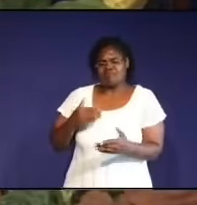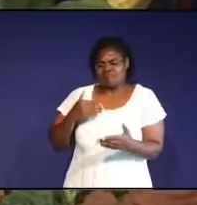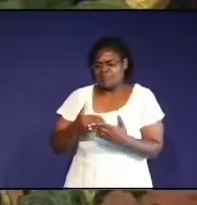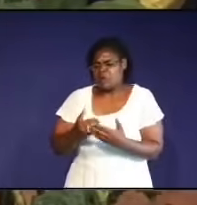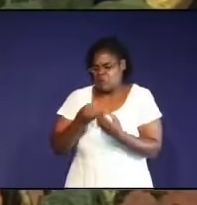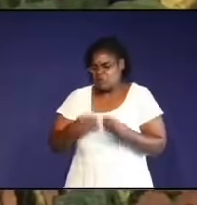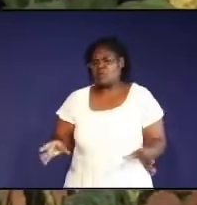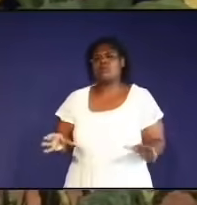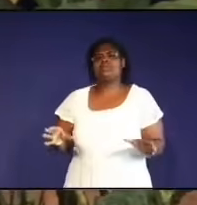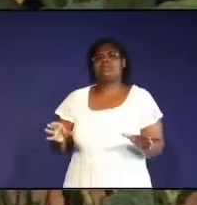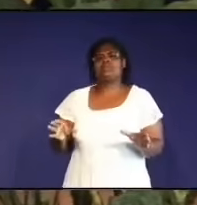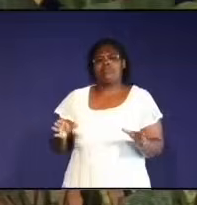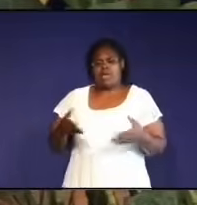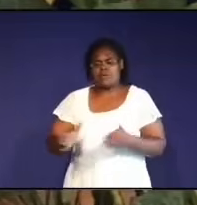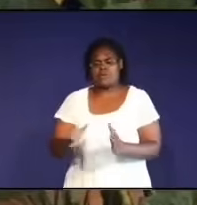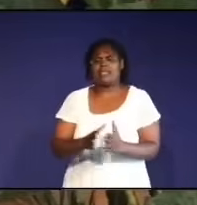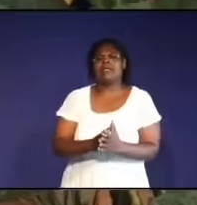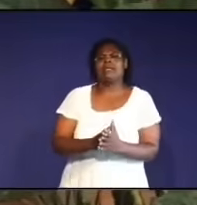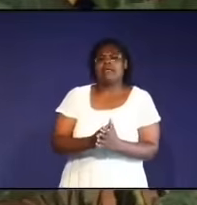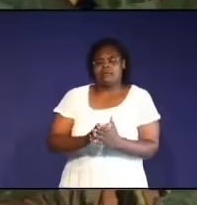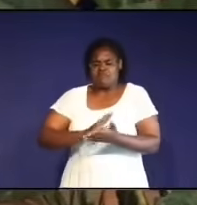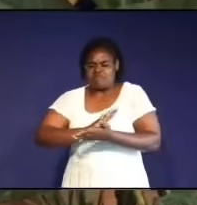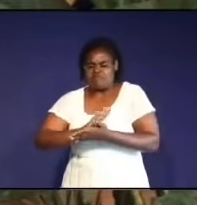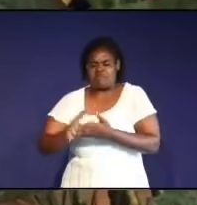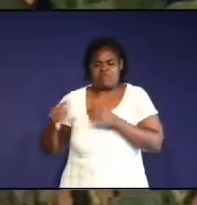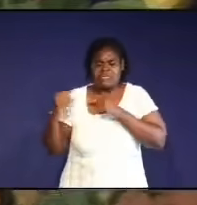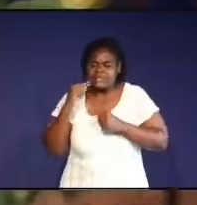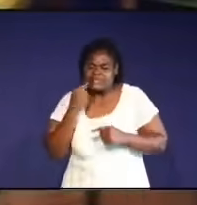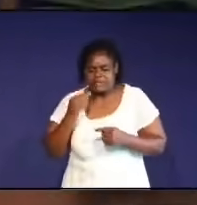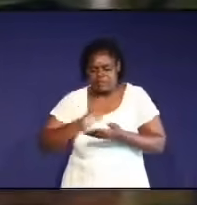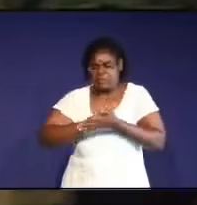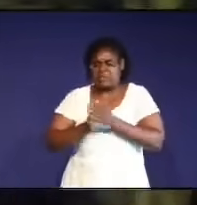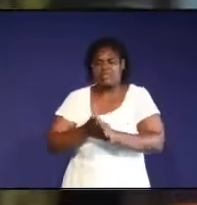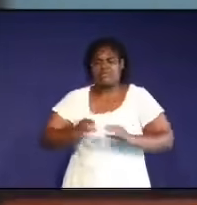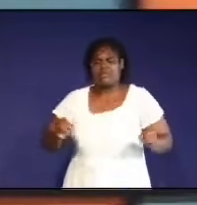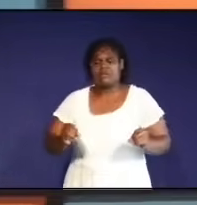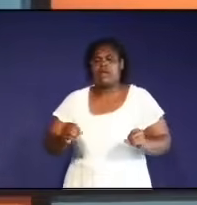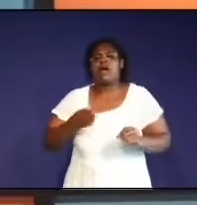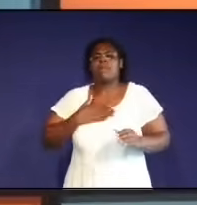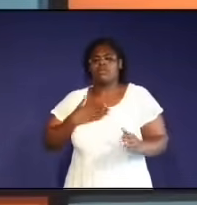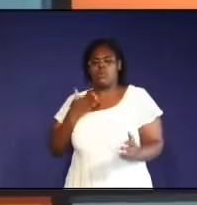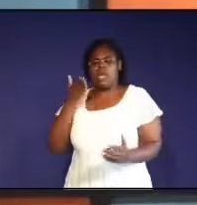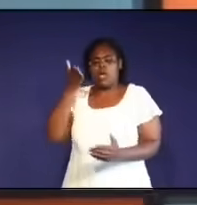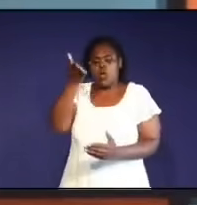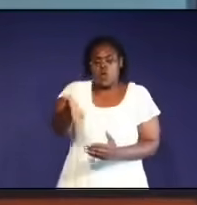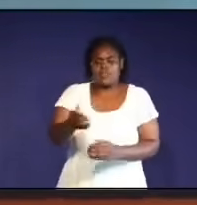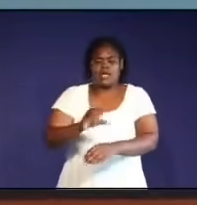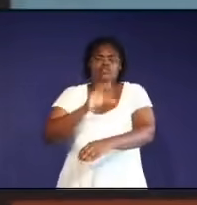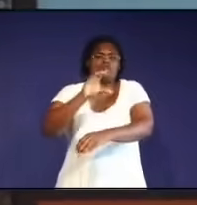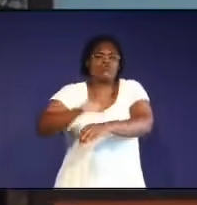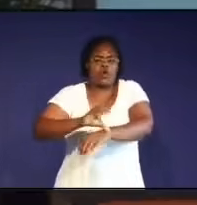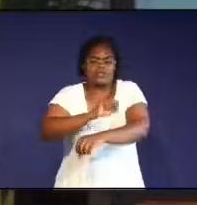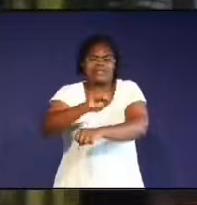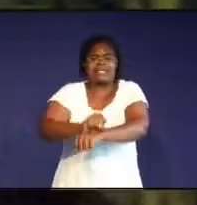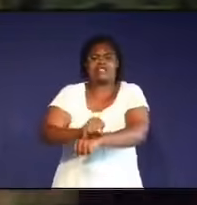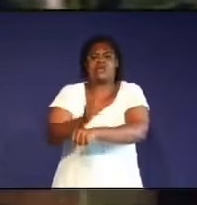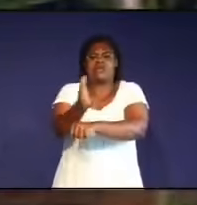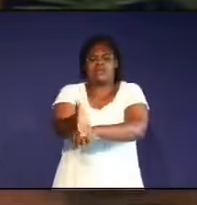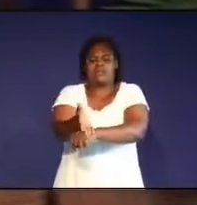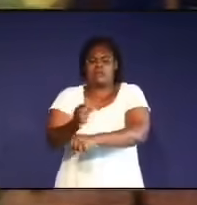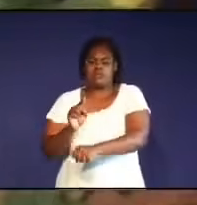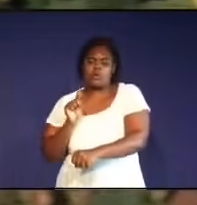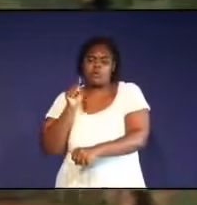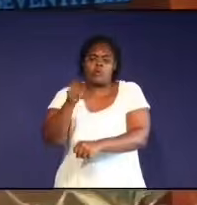at the prosperity and the peace of the wicked. He said, but when I enter the sanctuary,